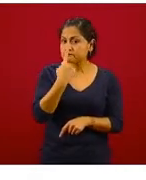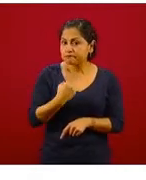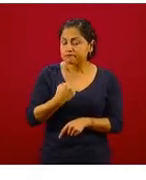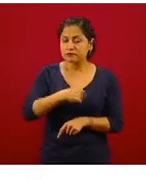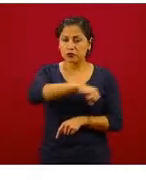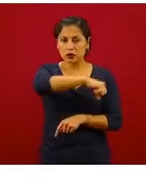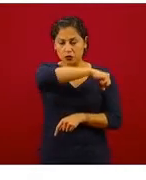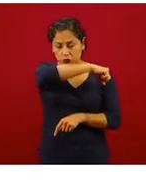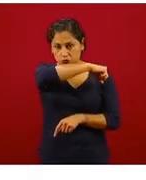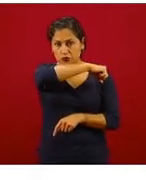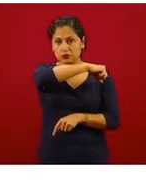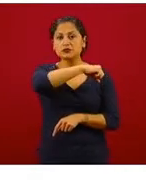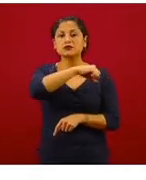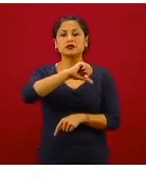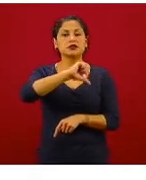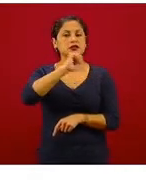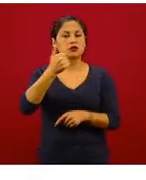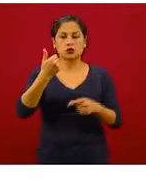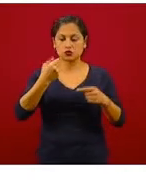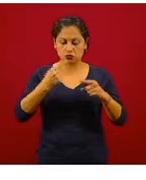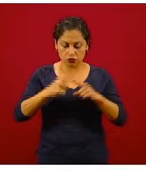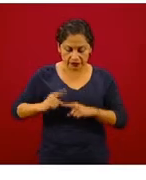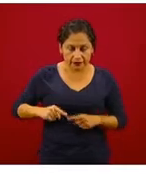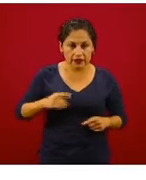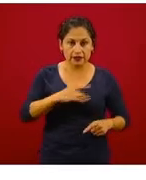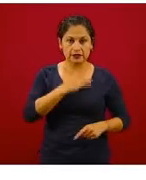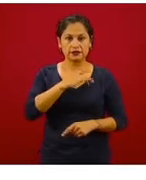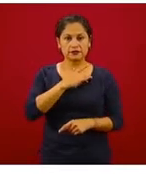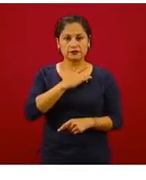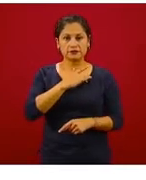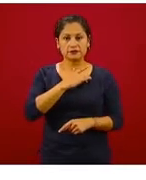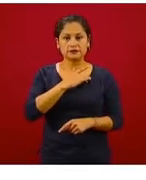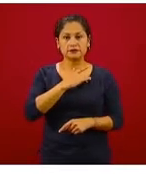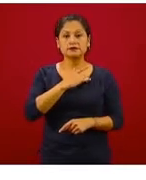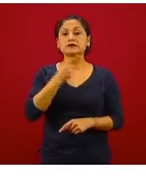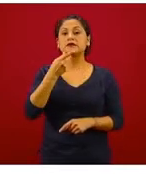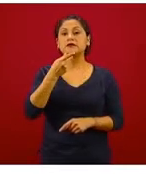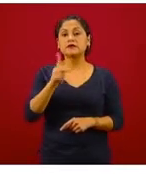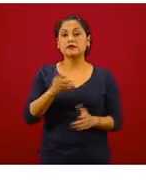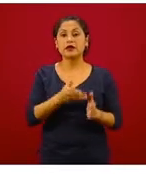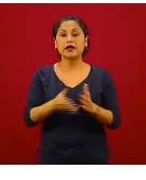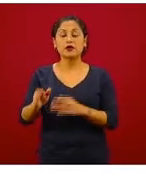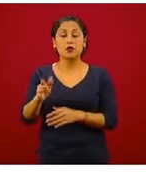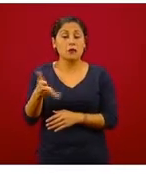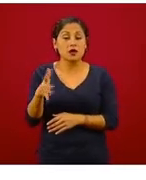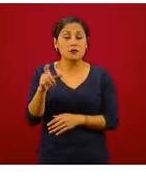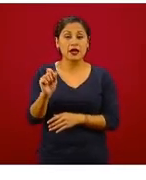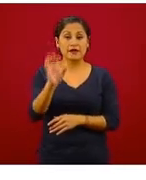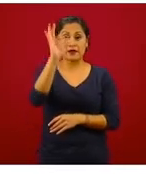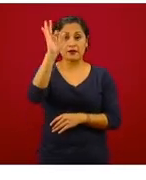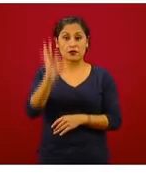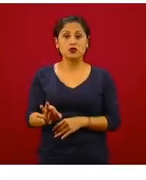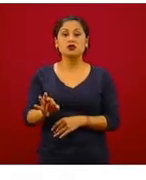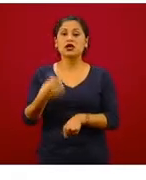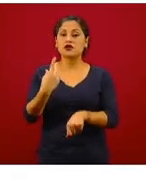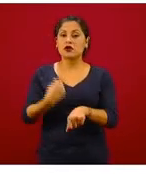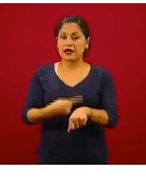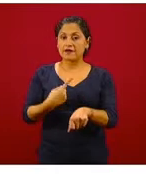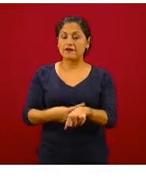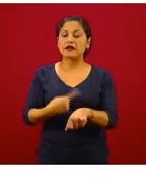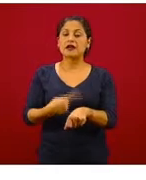throat, red eyes, they're sneezing, and other symptoms such as these. But then we also have up